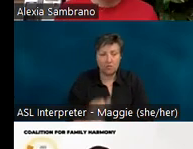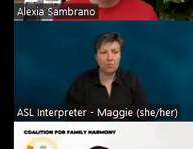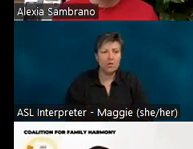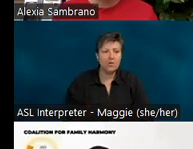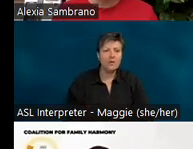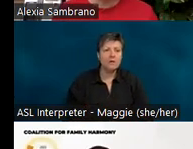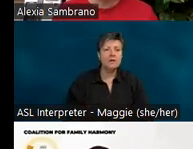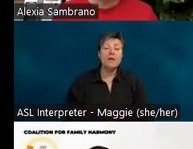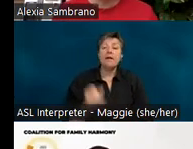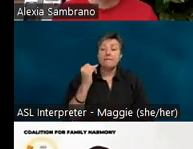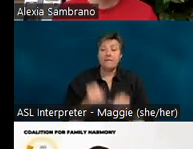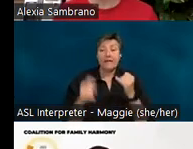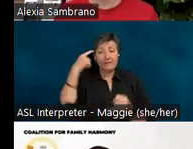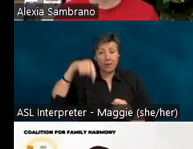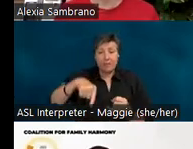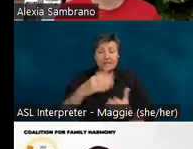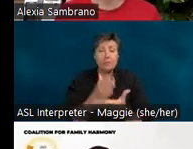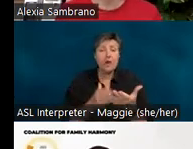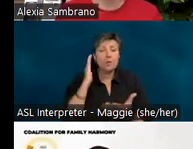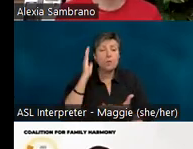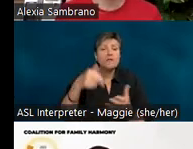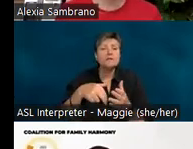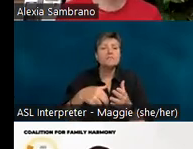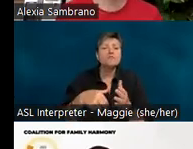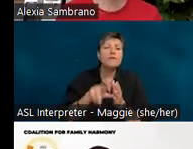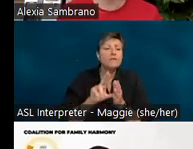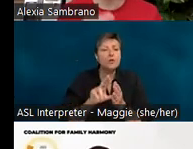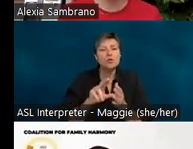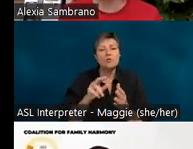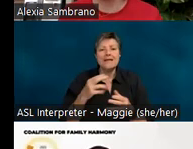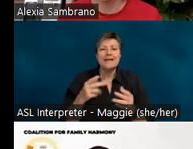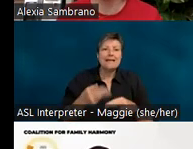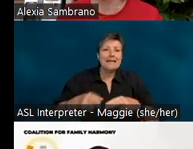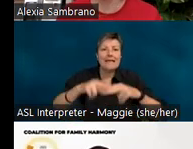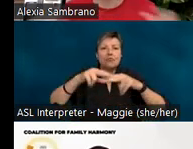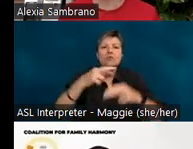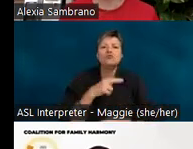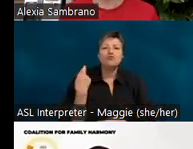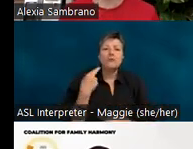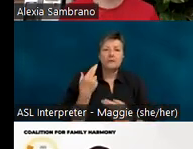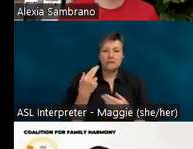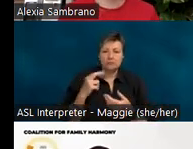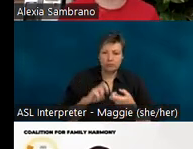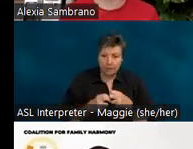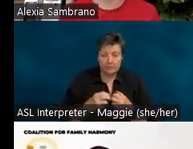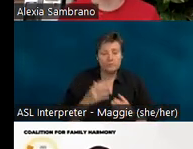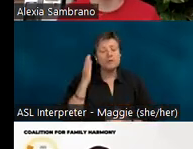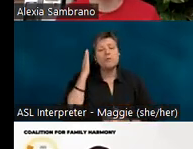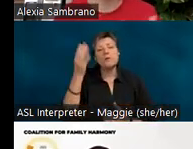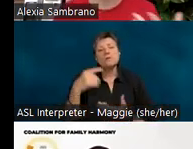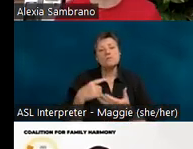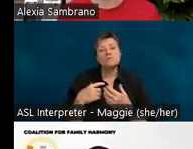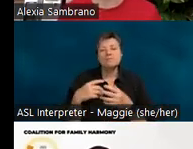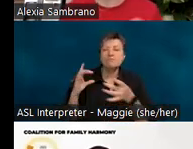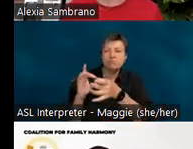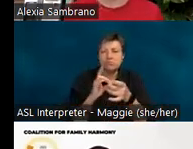Then finally, for this section, we're going to go over some increased risk factors. So this also goes hand in hand with everything else that we've been discussing, right? All of these